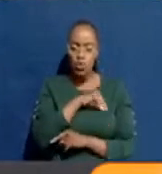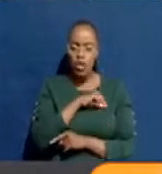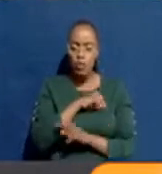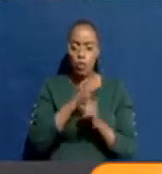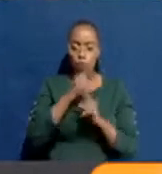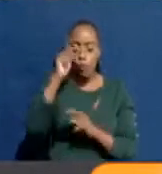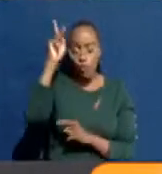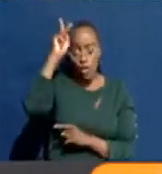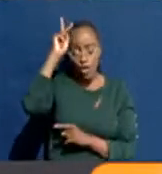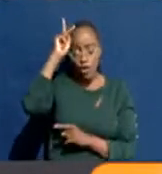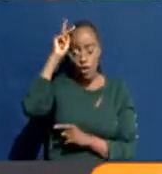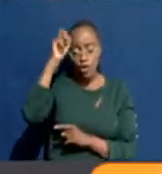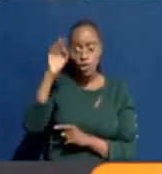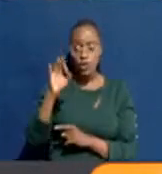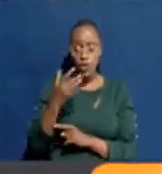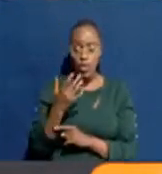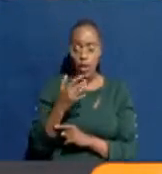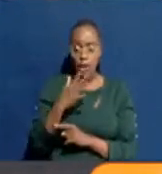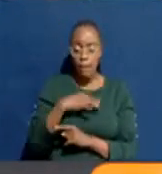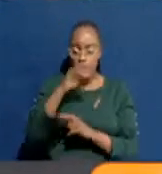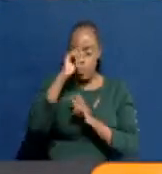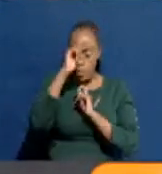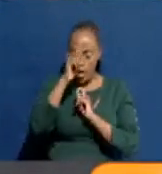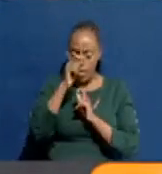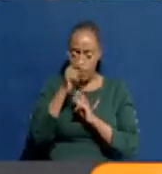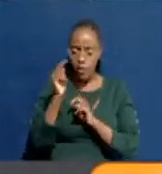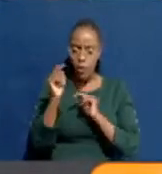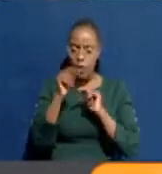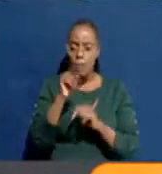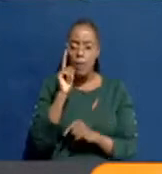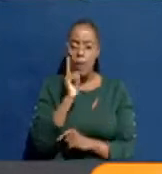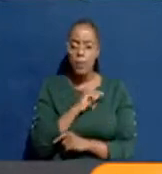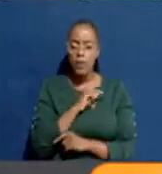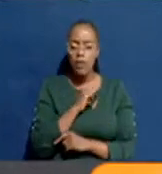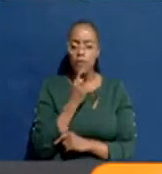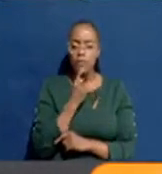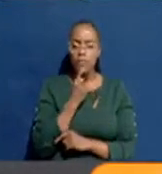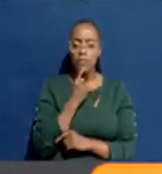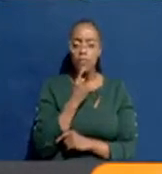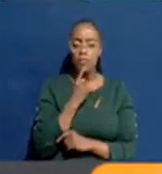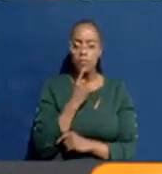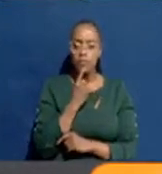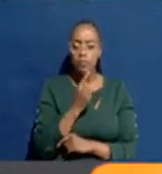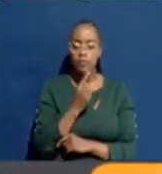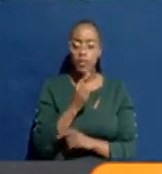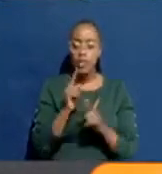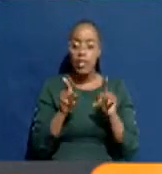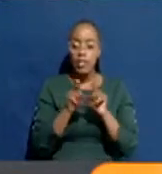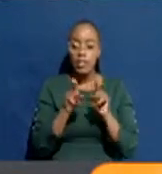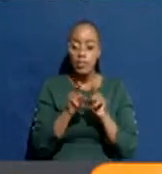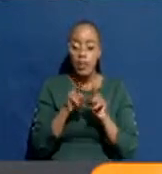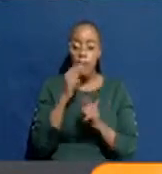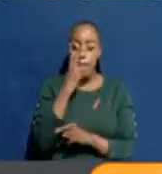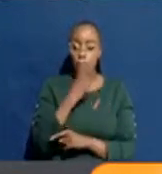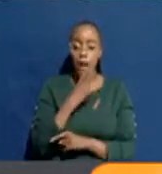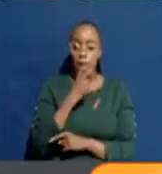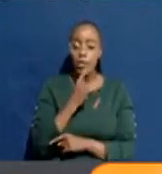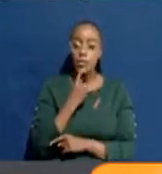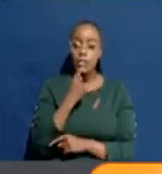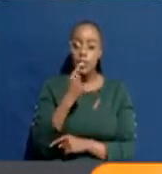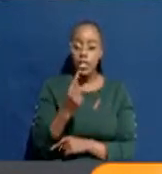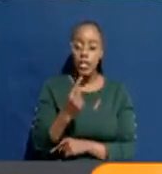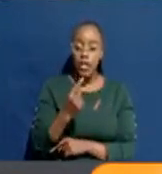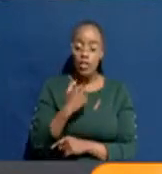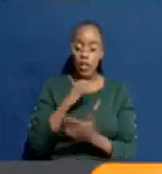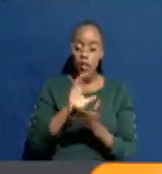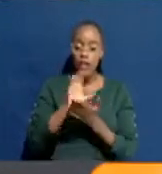knowledge of the dignified people who are here. Why am I saying that? The same mouth that says, you have